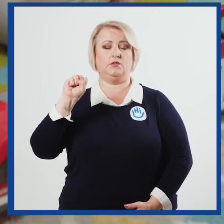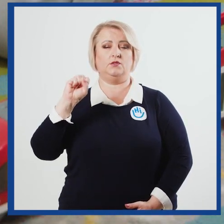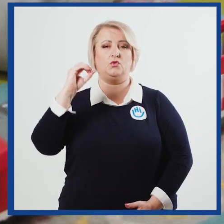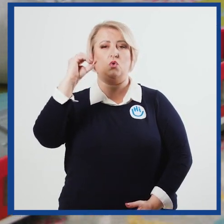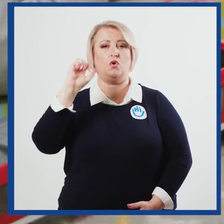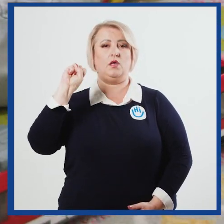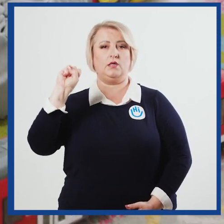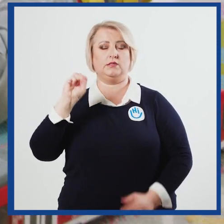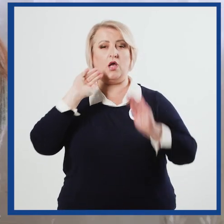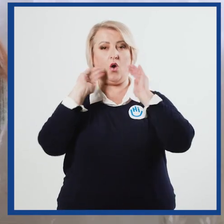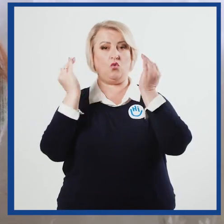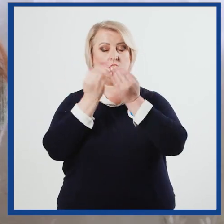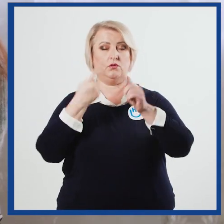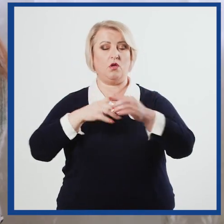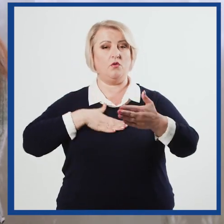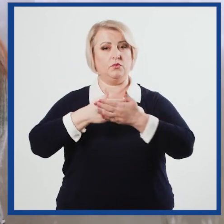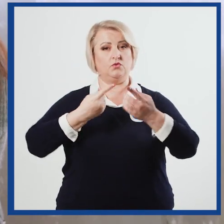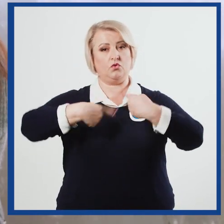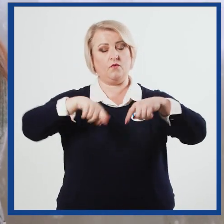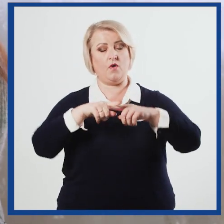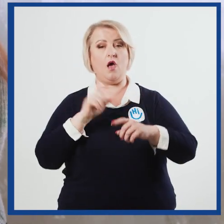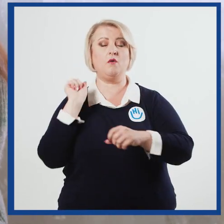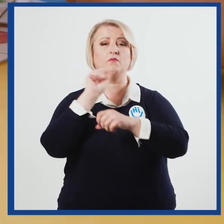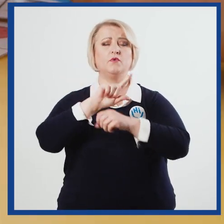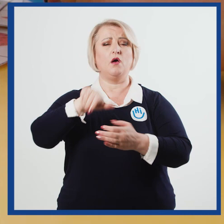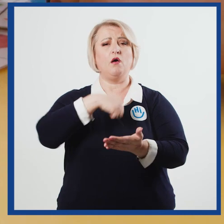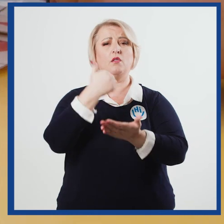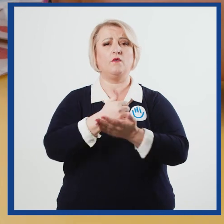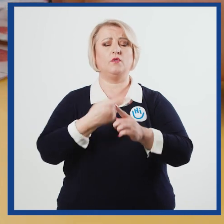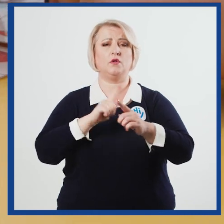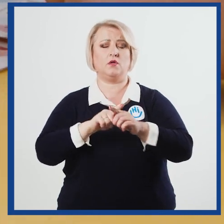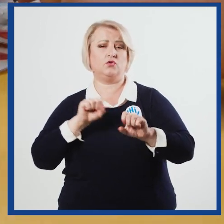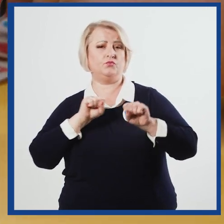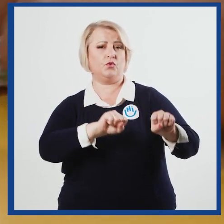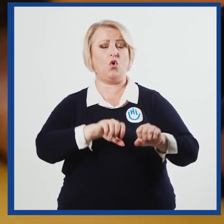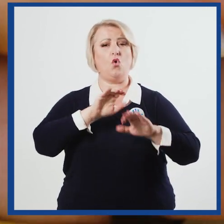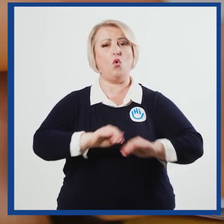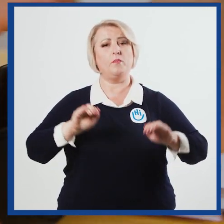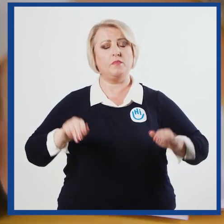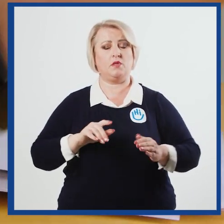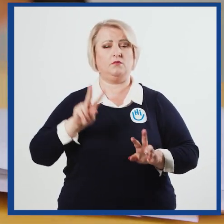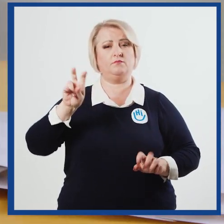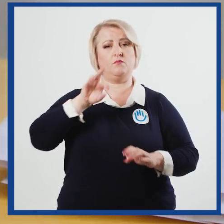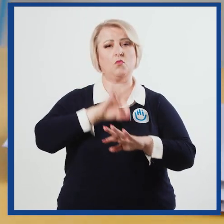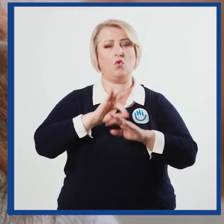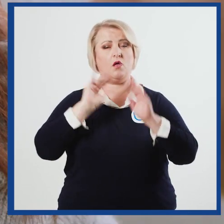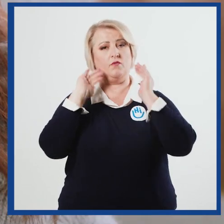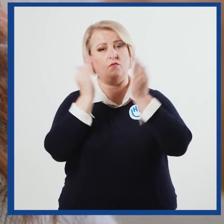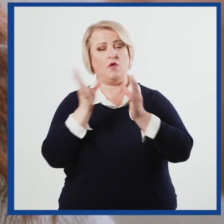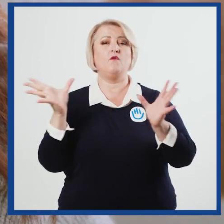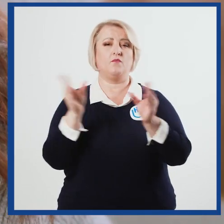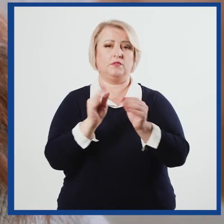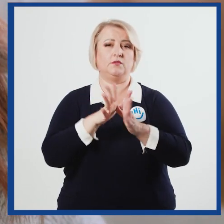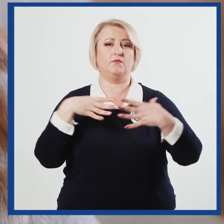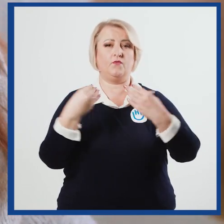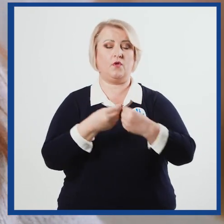SOS Autism is a non-government organization whose main objective is to provide protection to children with autism and their families.